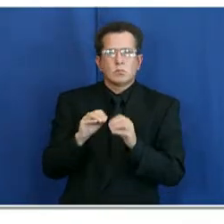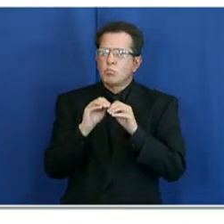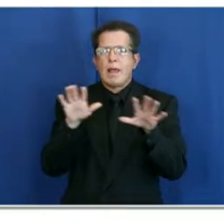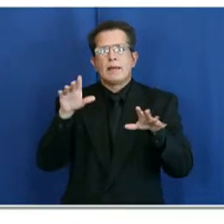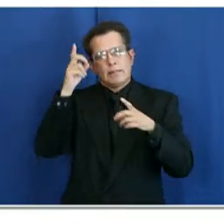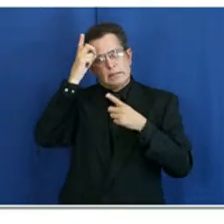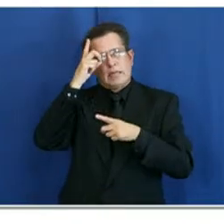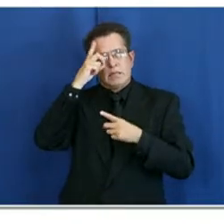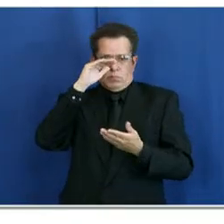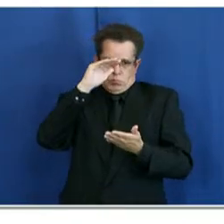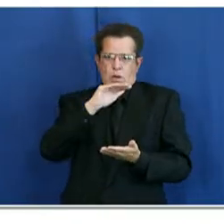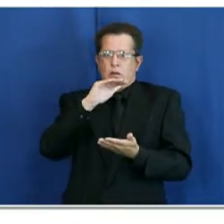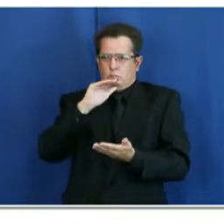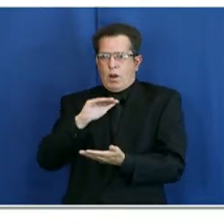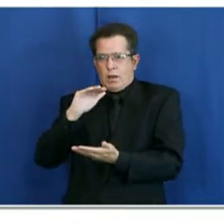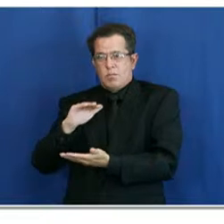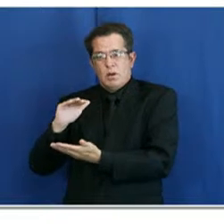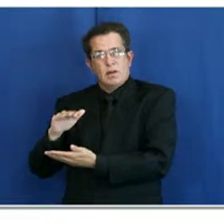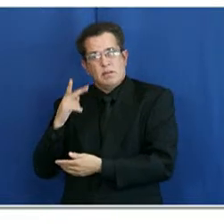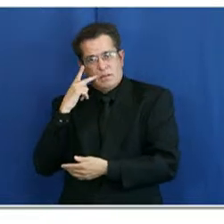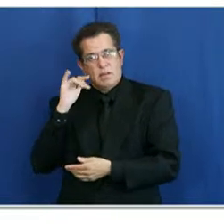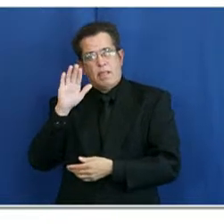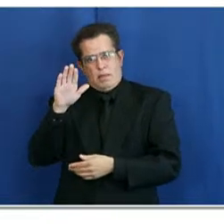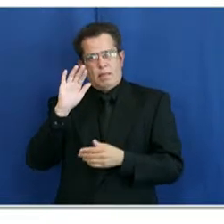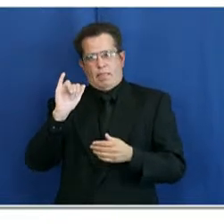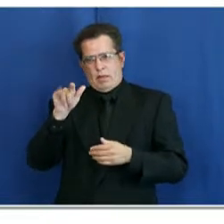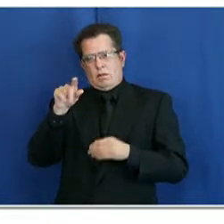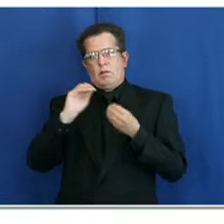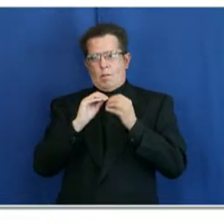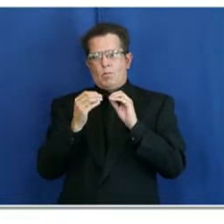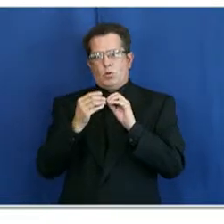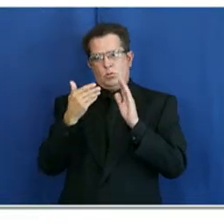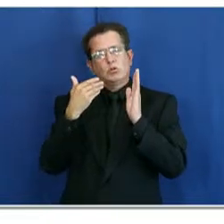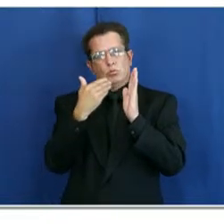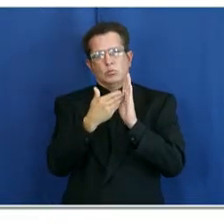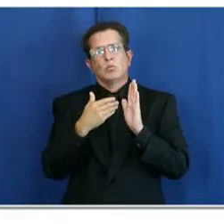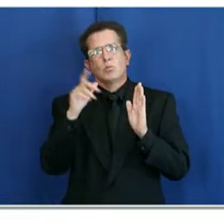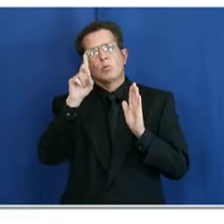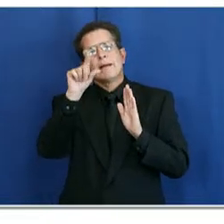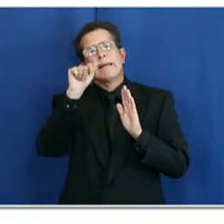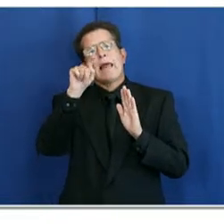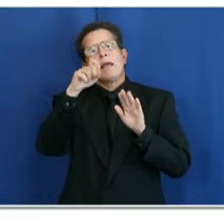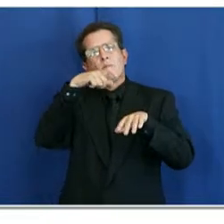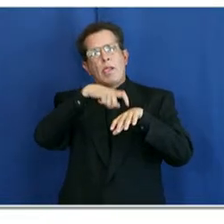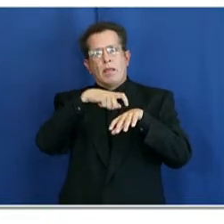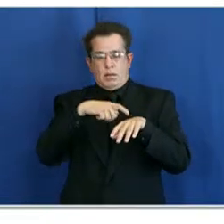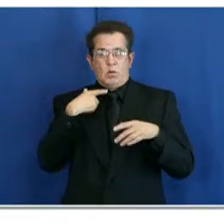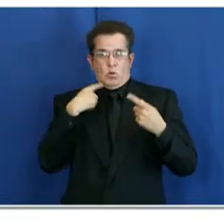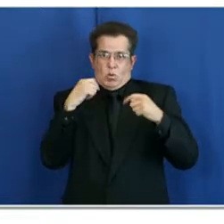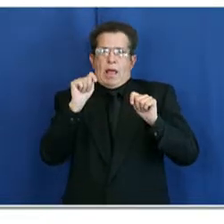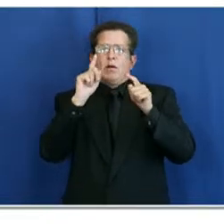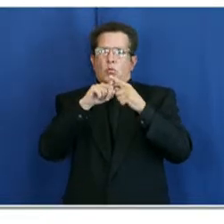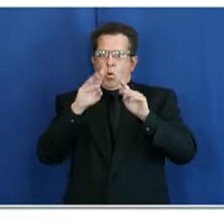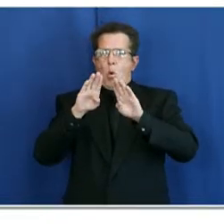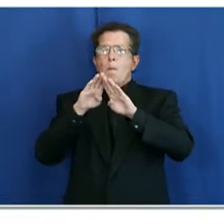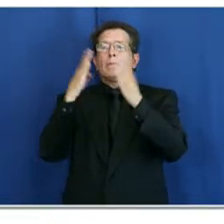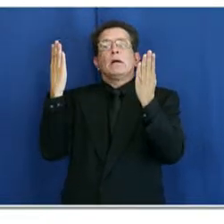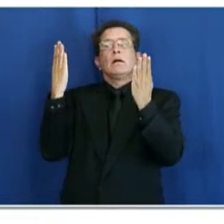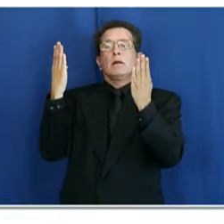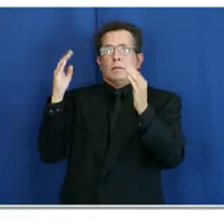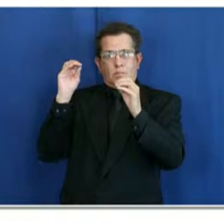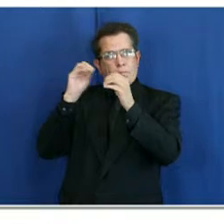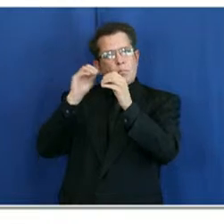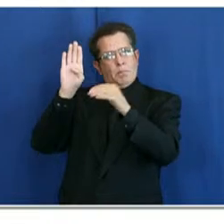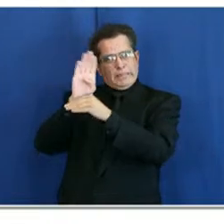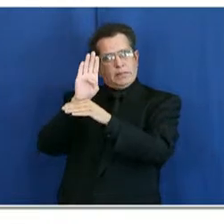these restrictions. Our challenge is how to slowly open back up without driving these cases back up,